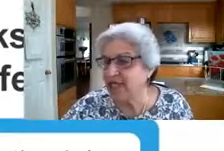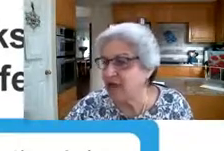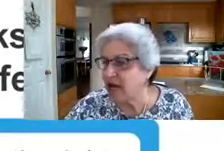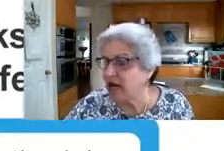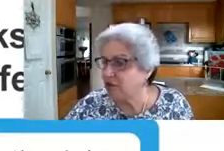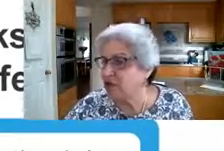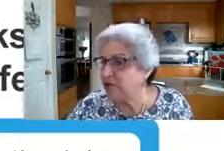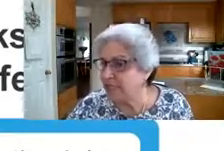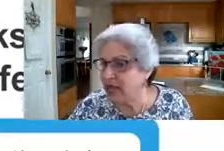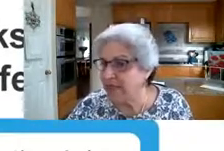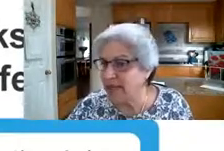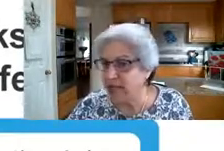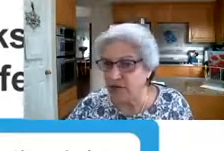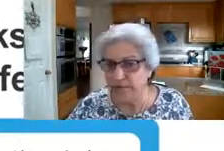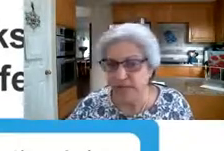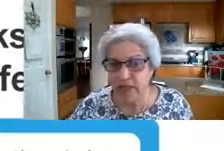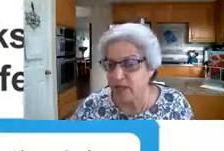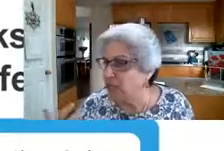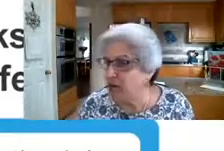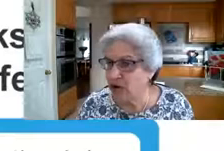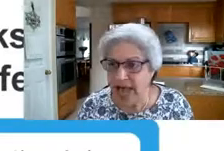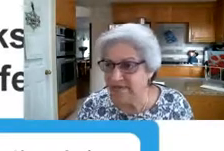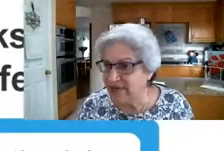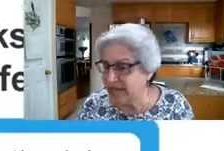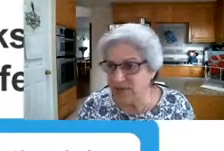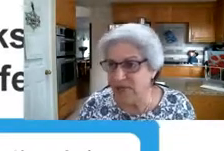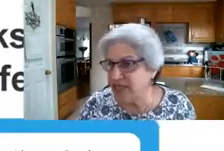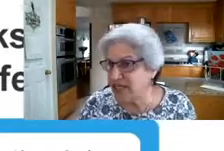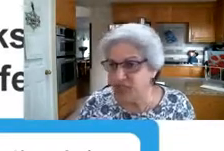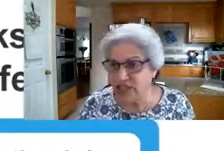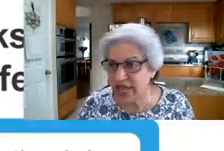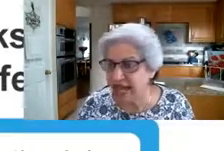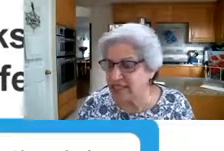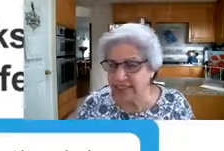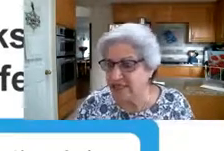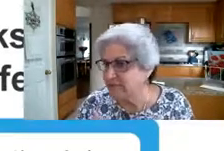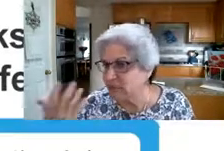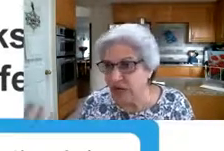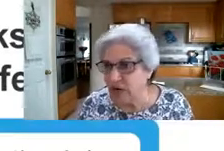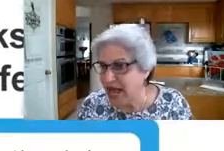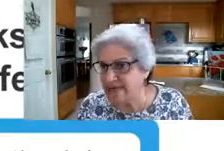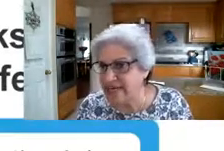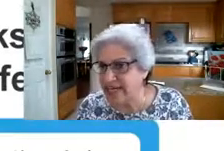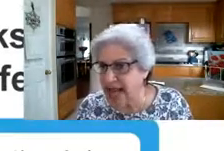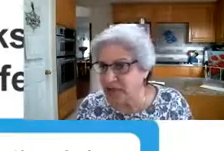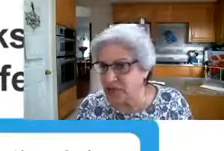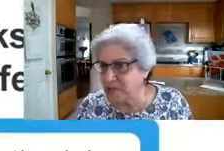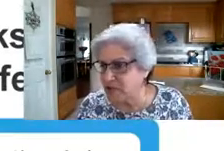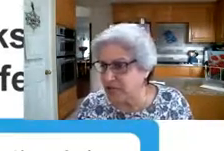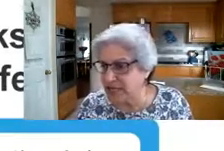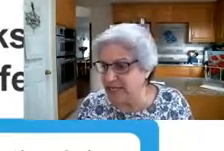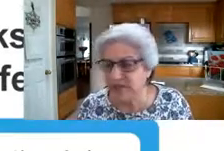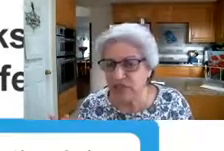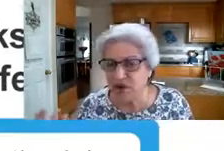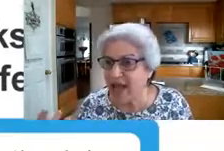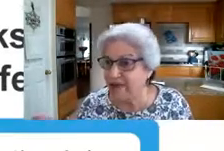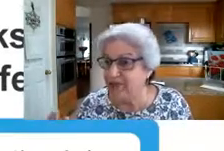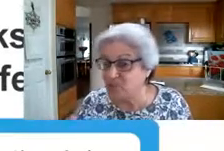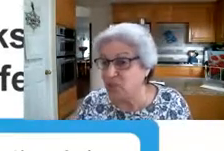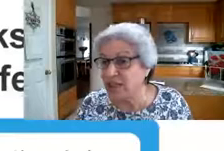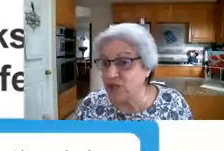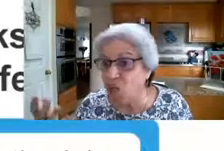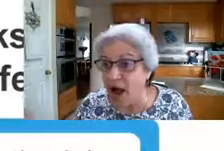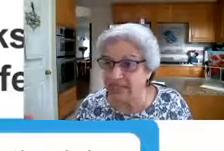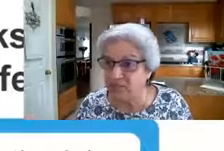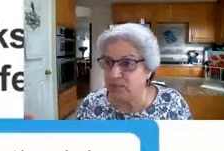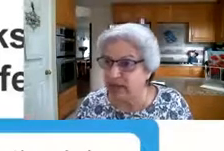they are becoming ill. We don't have any immunization yet. We don't have any natural immunity. So we have